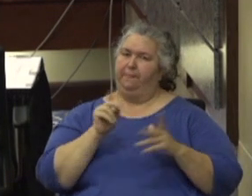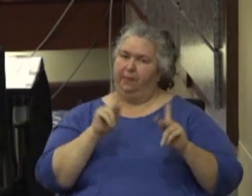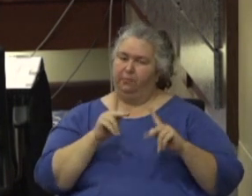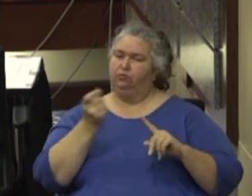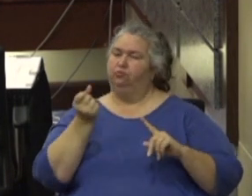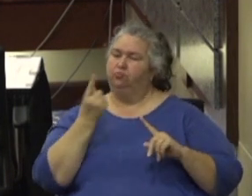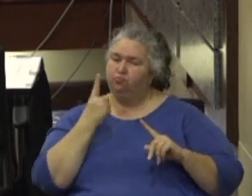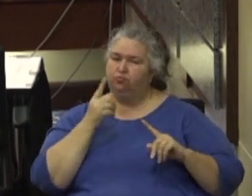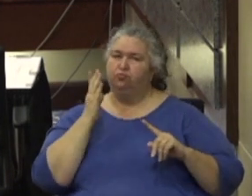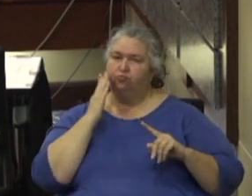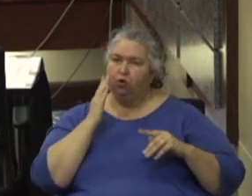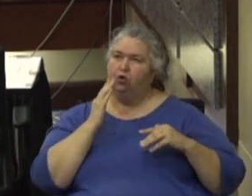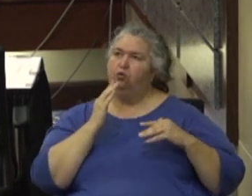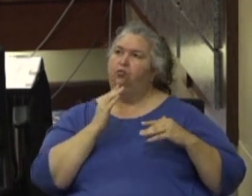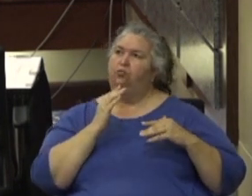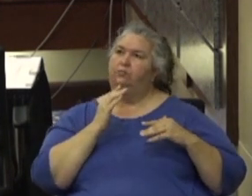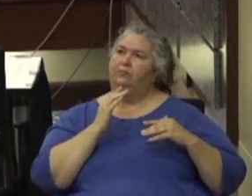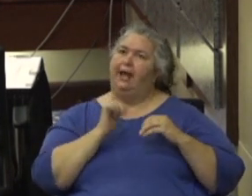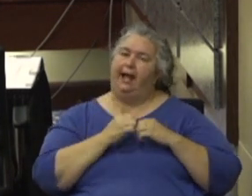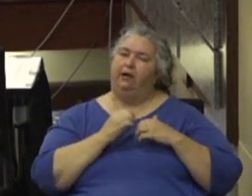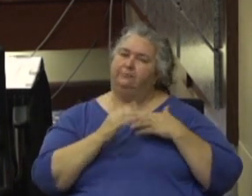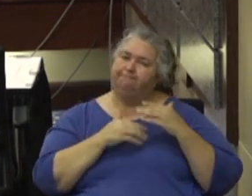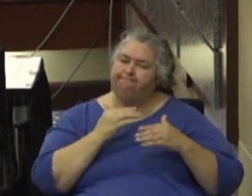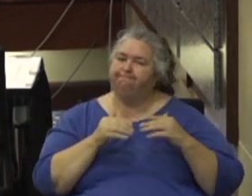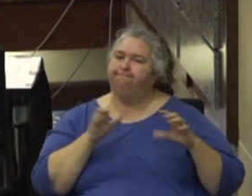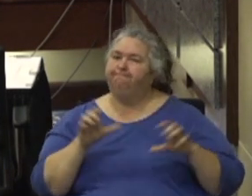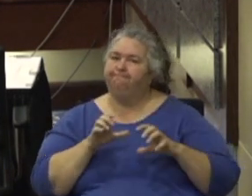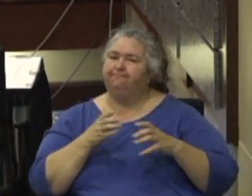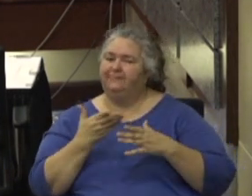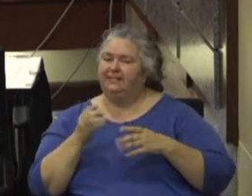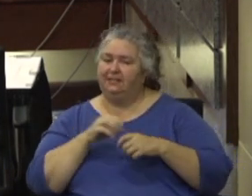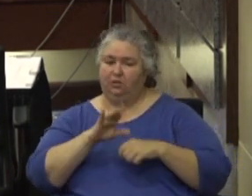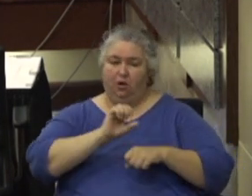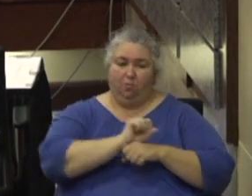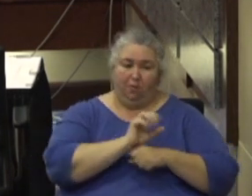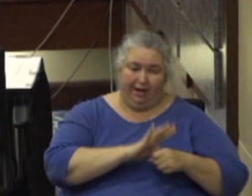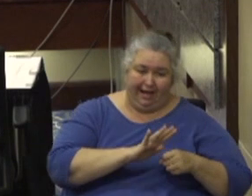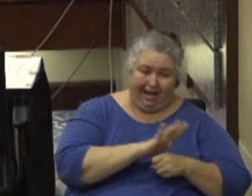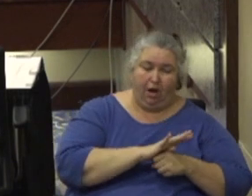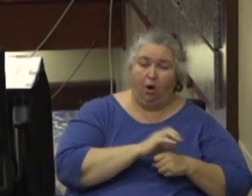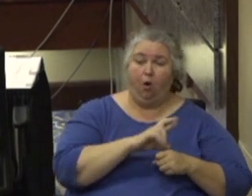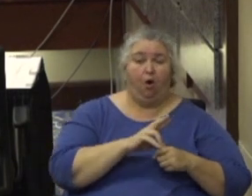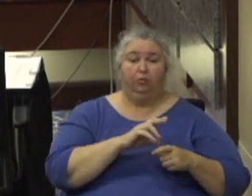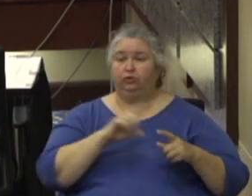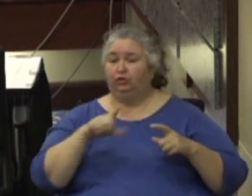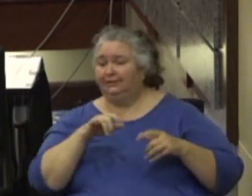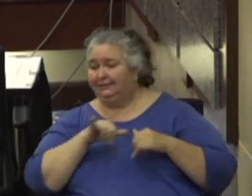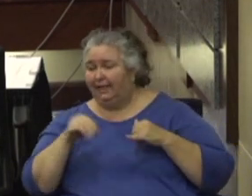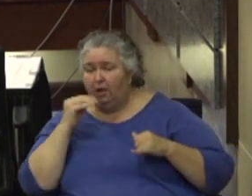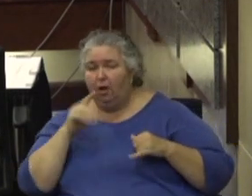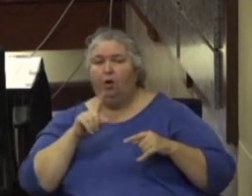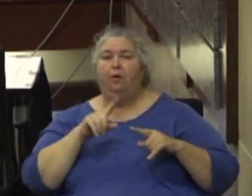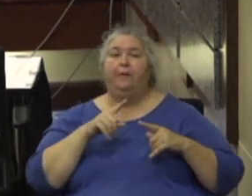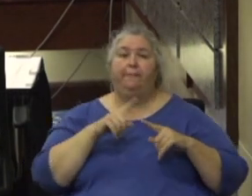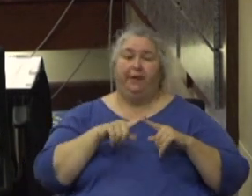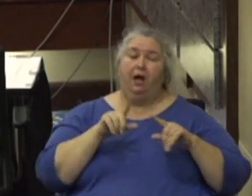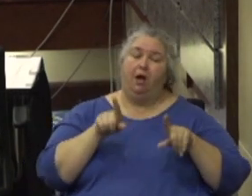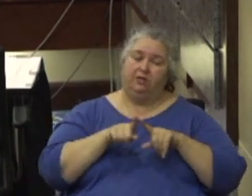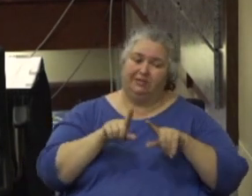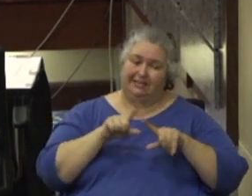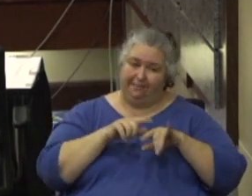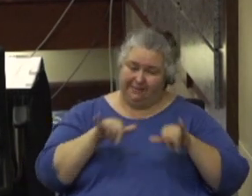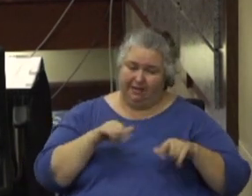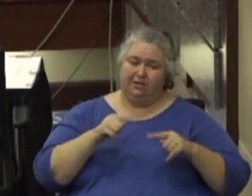how to operationalize different measures in their workforce so that the economy can keep moving forward. One of the things